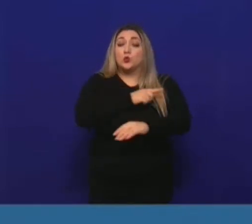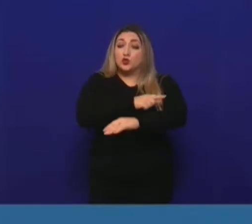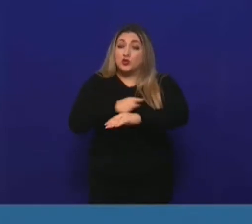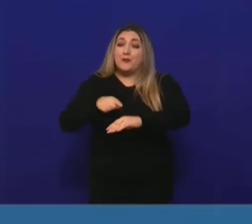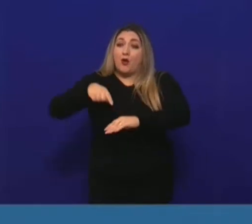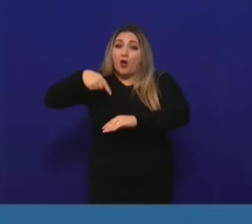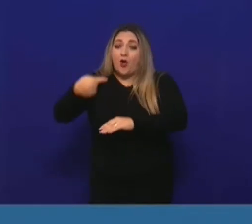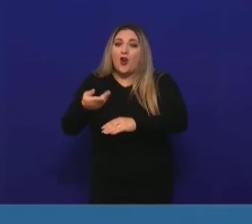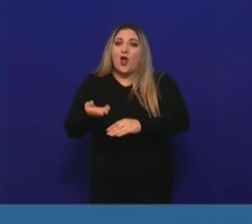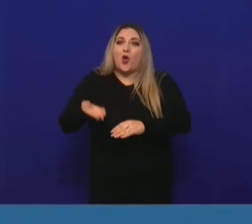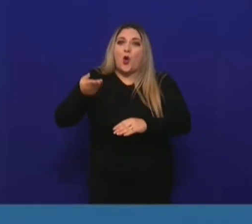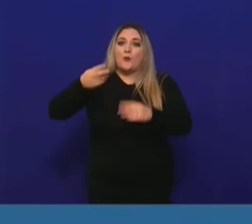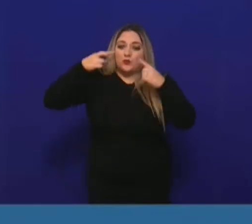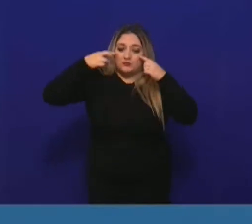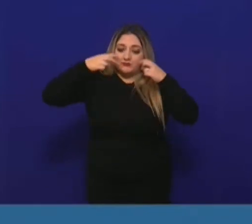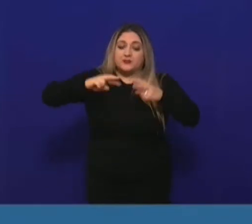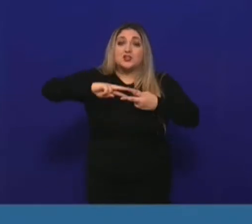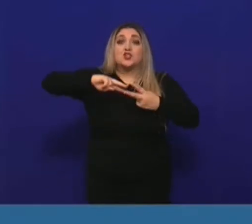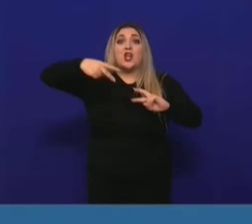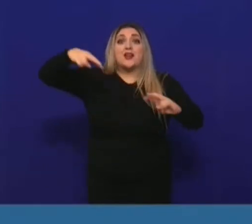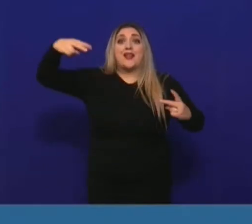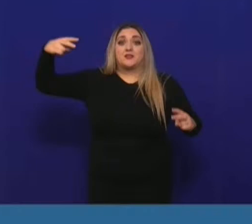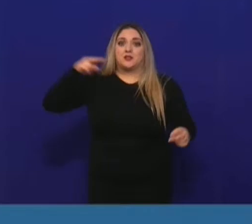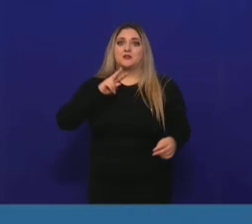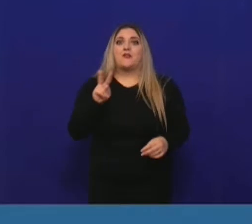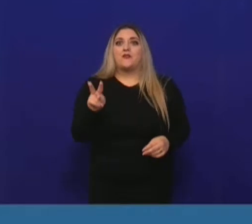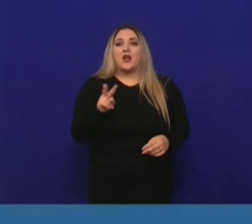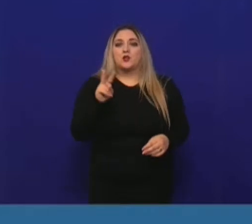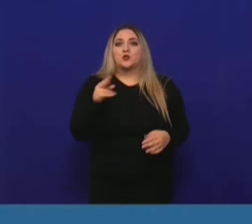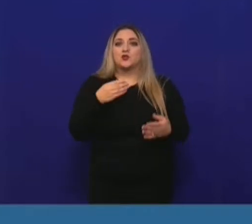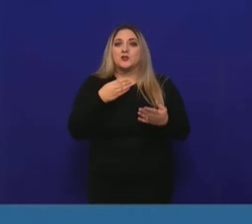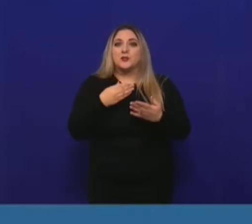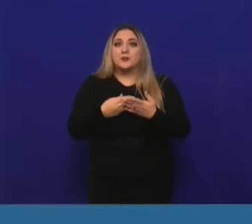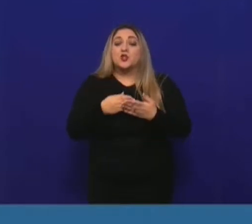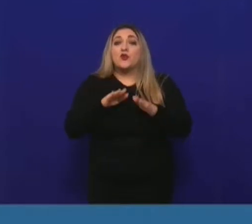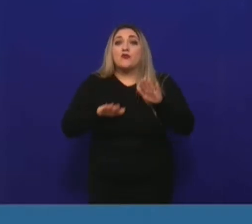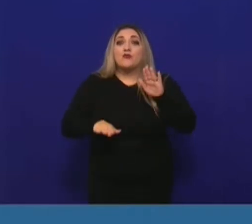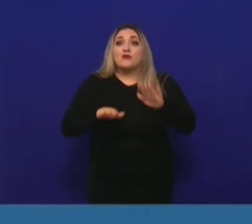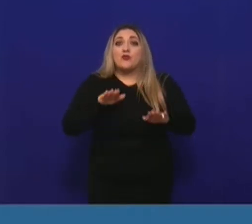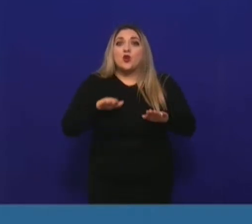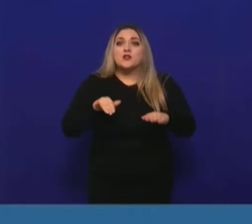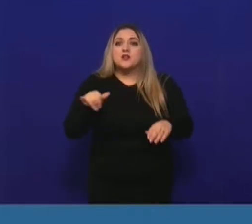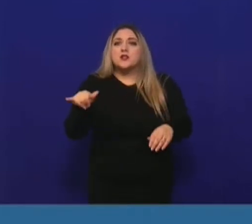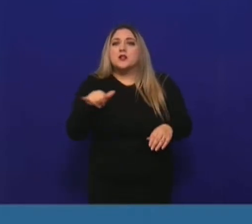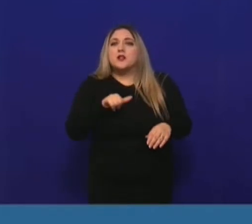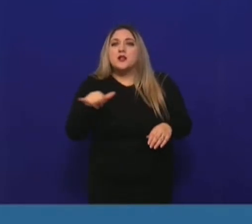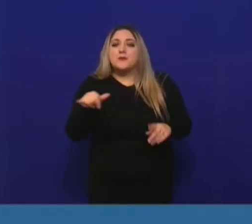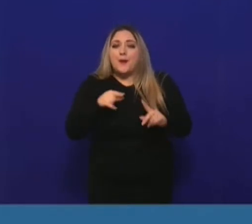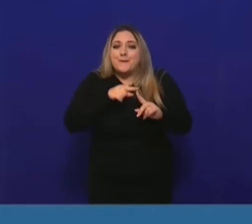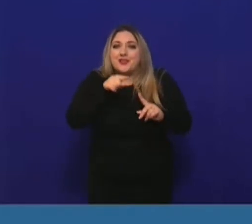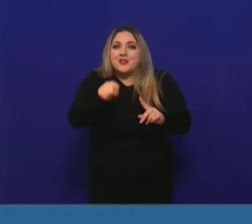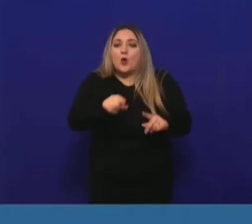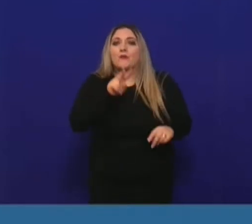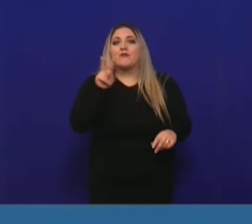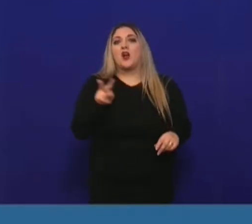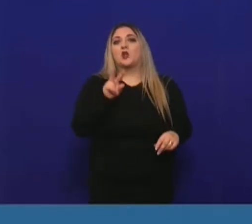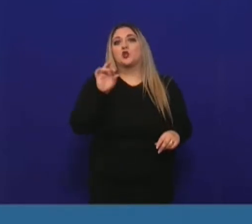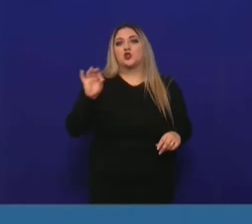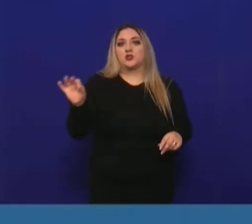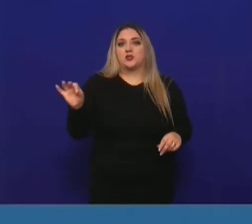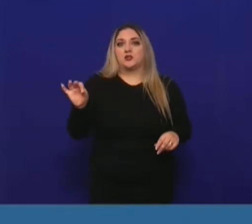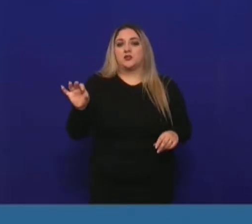iktar biex aħna nkun nistgħu naqbdu dawk li jistgħu jkunu l-iktar li huma l-varjant. Infatti aħna naqbdu għat-trend